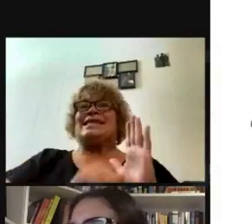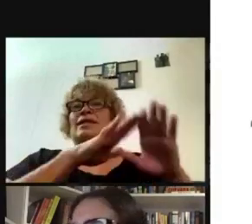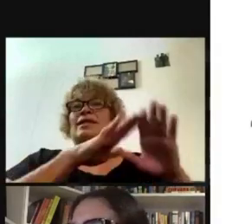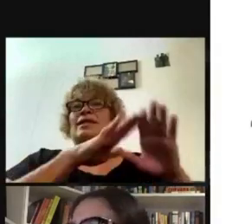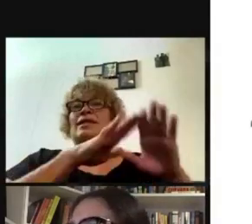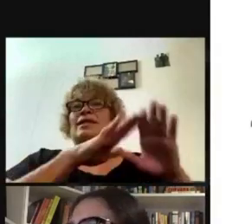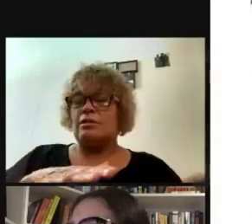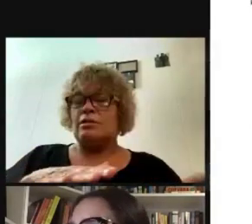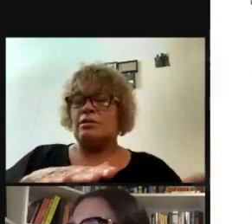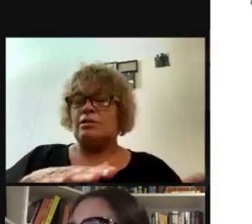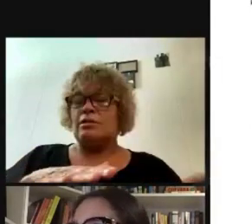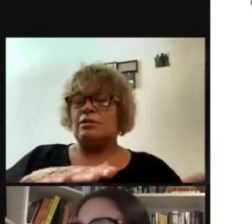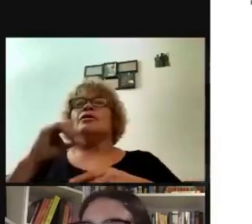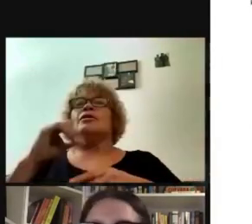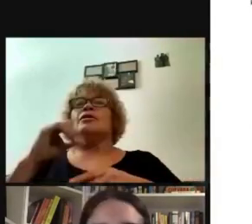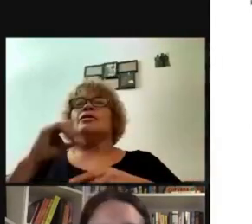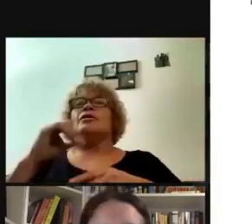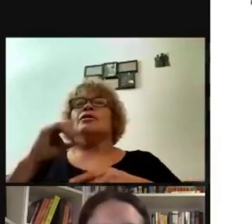sterilization request.